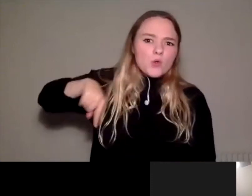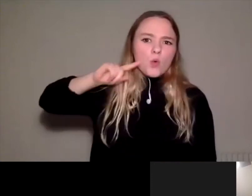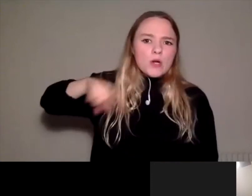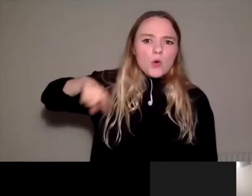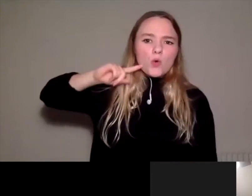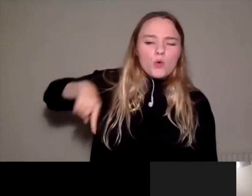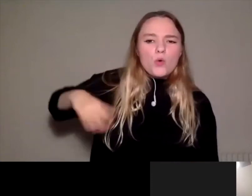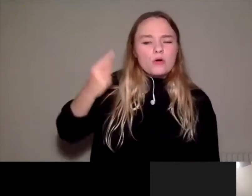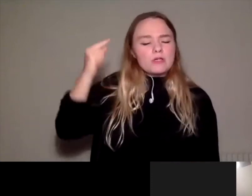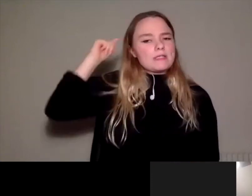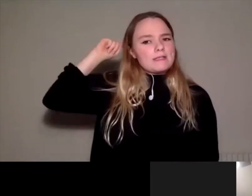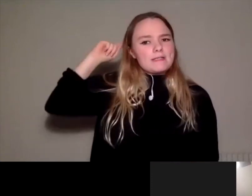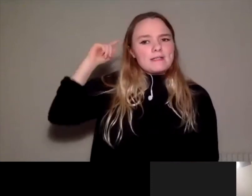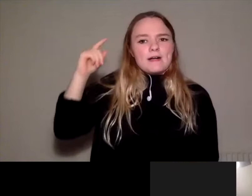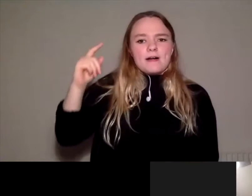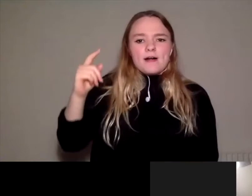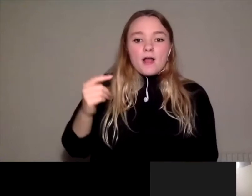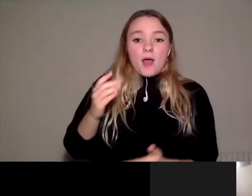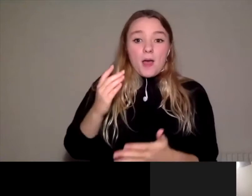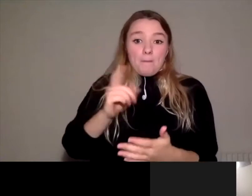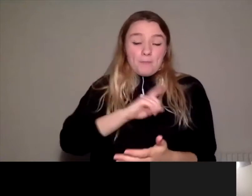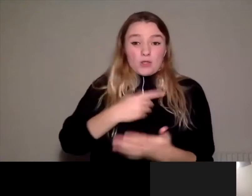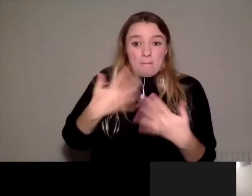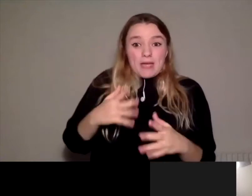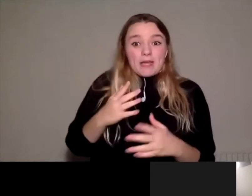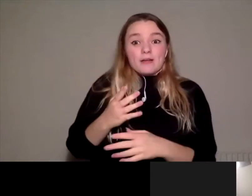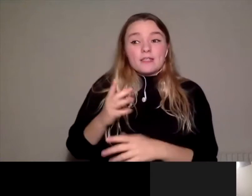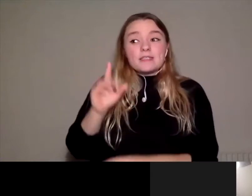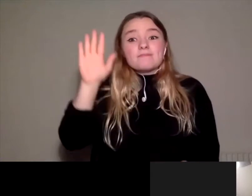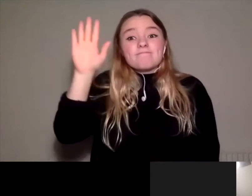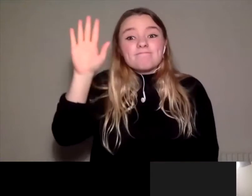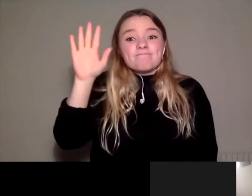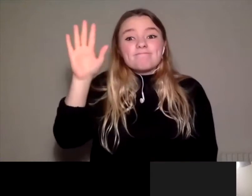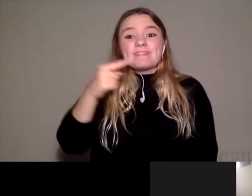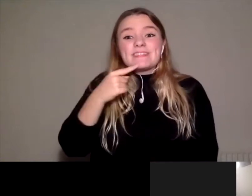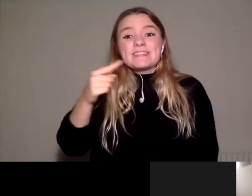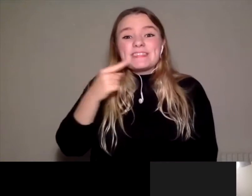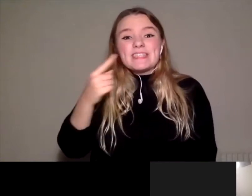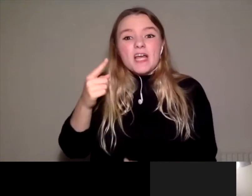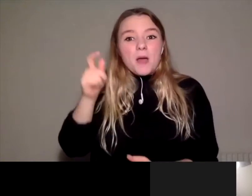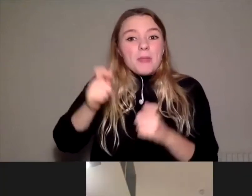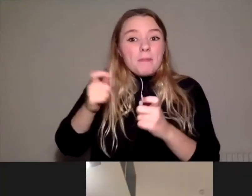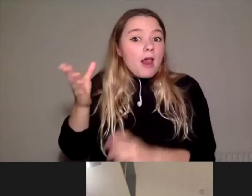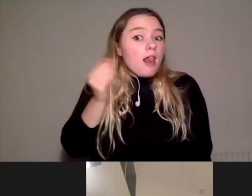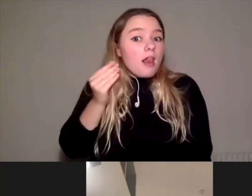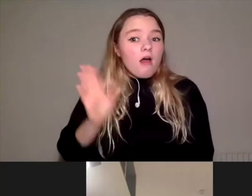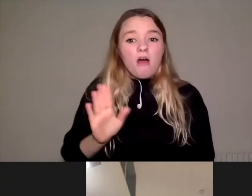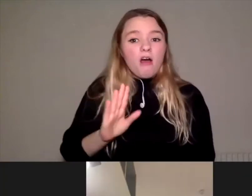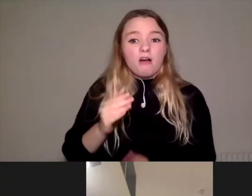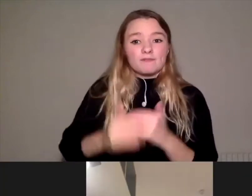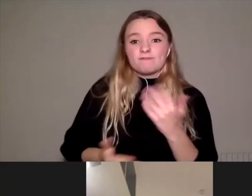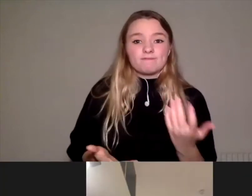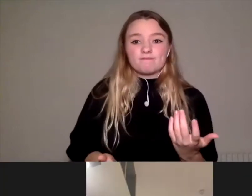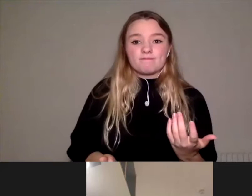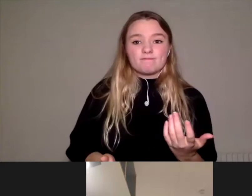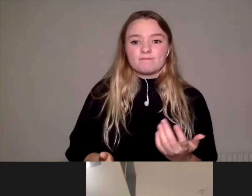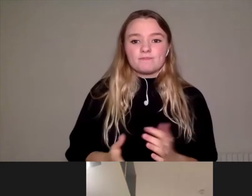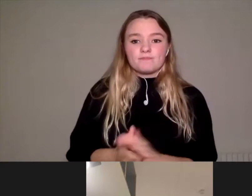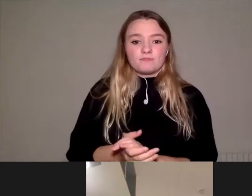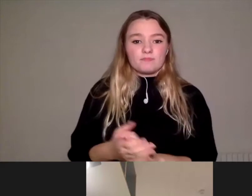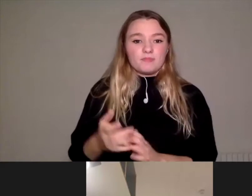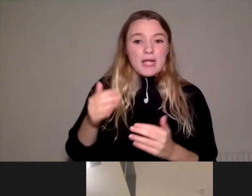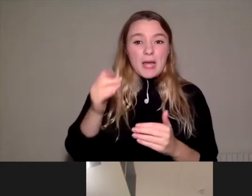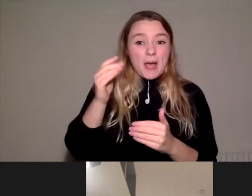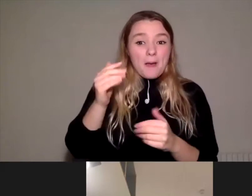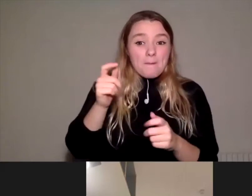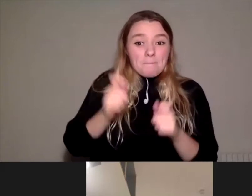mind because when I've tried to speak out before, no one's been willing to listen. No one's wanted to hear and no one's wanted